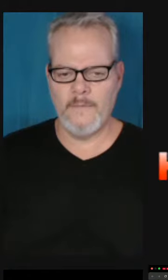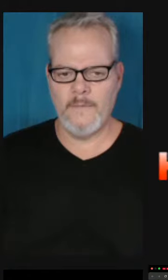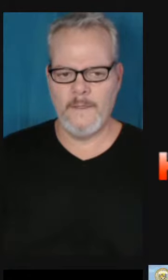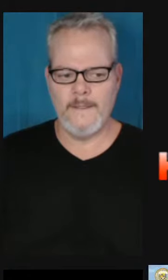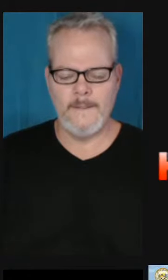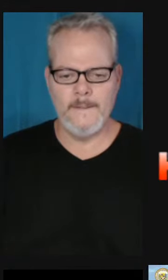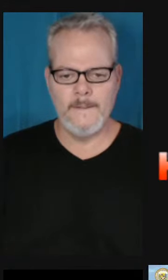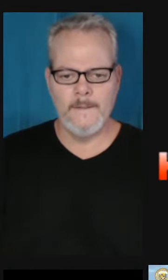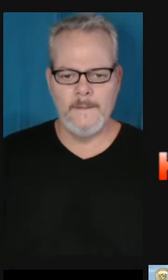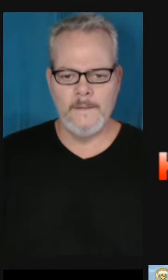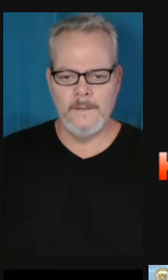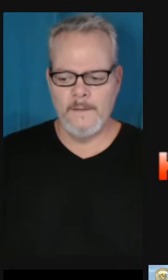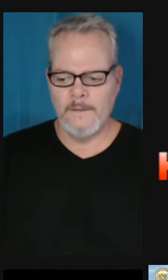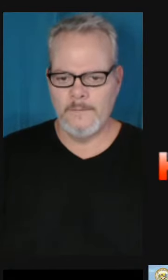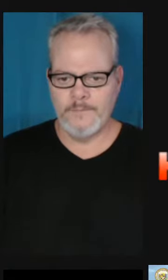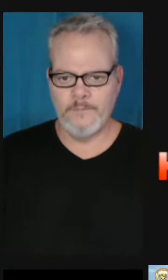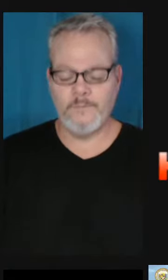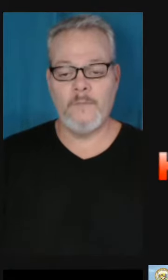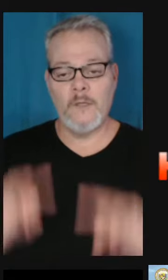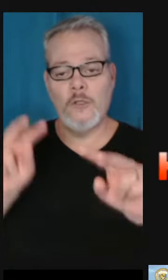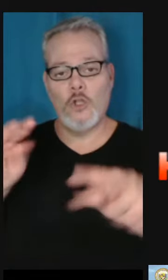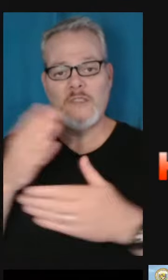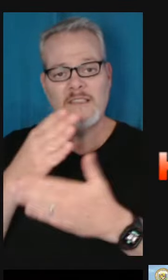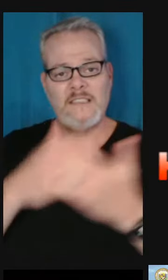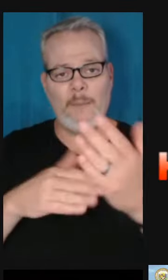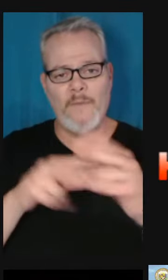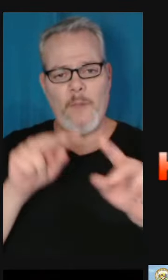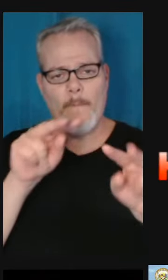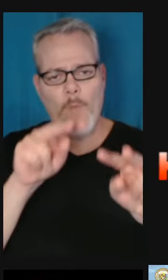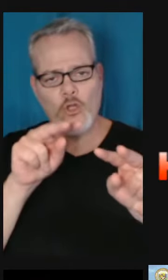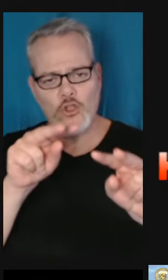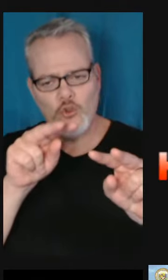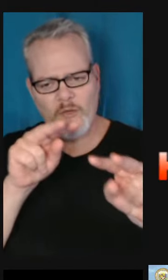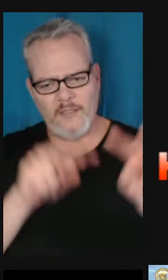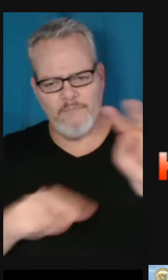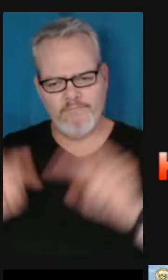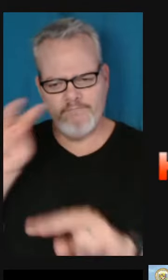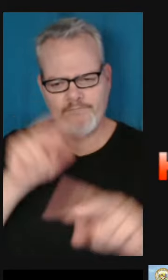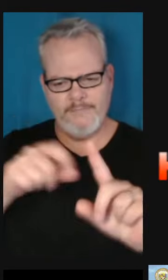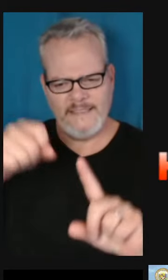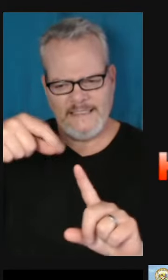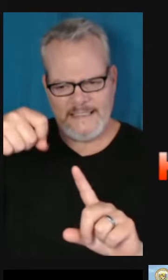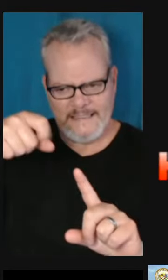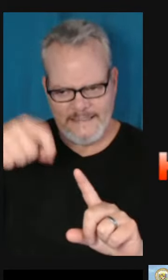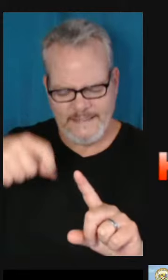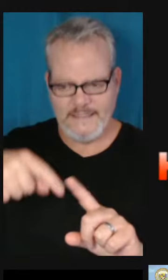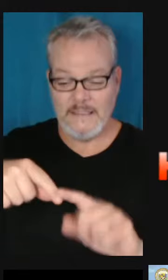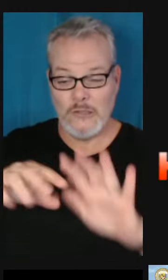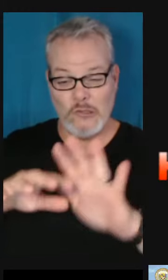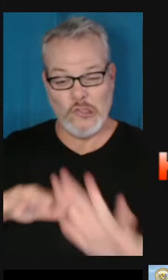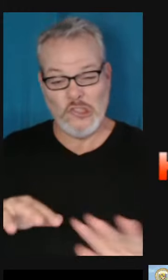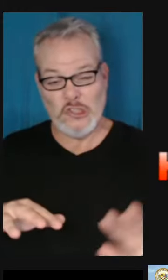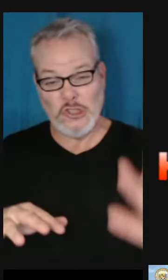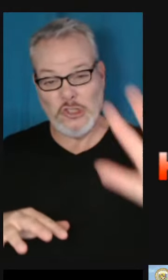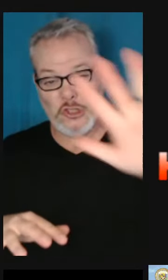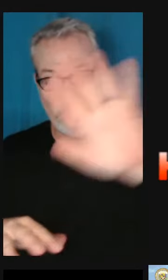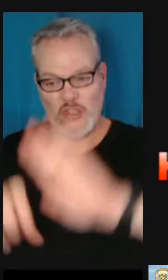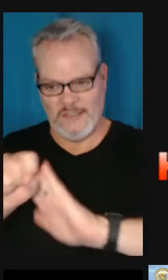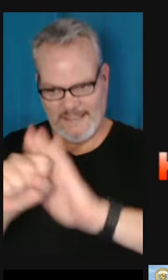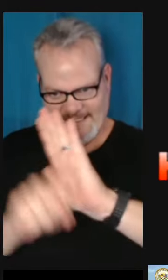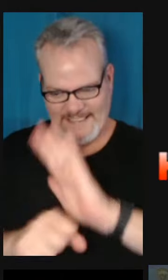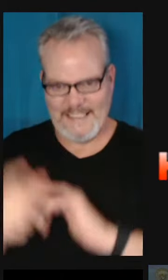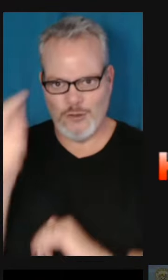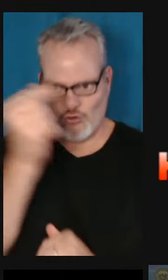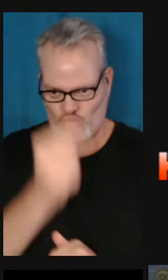So we'll look at some of the monitoring signals. This is the state air quality data website with everything in the green. It does show some